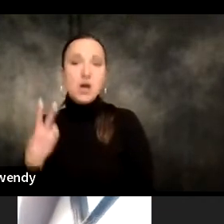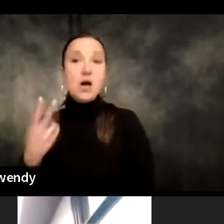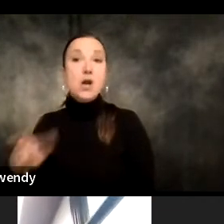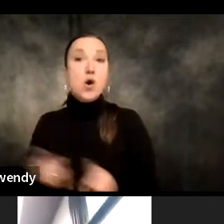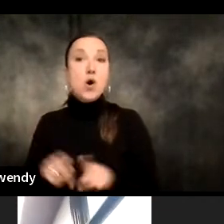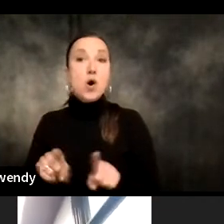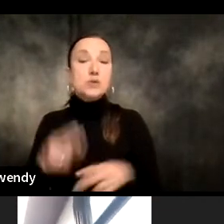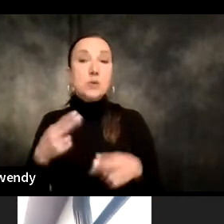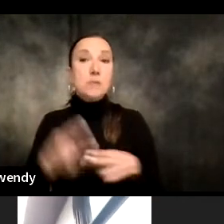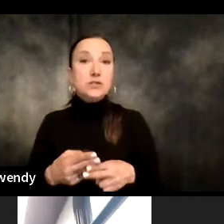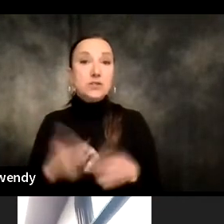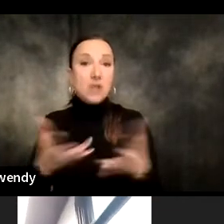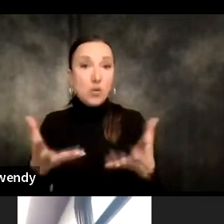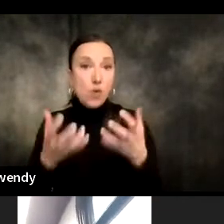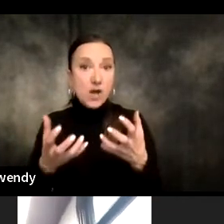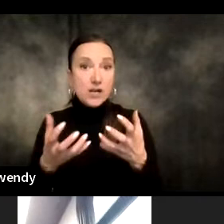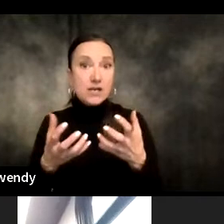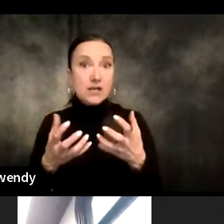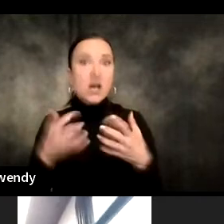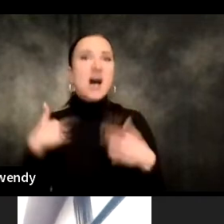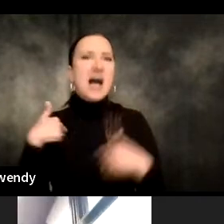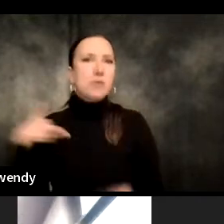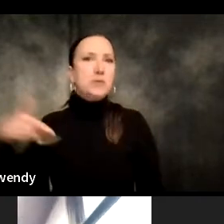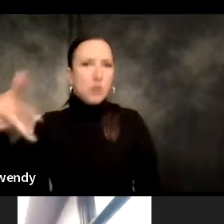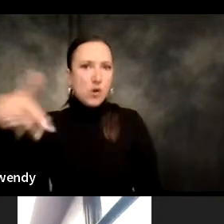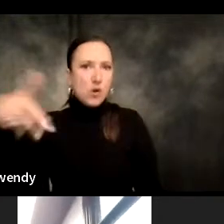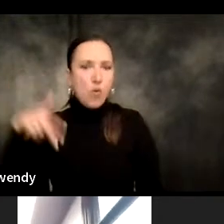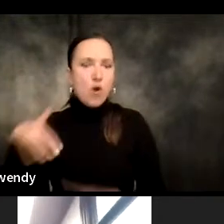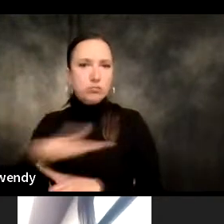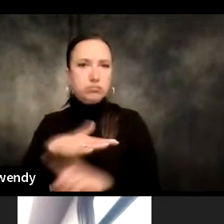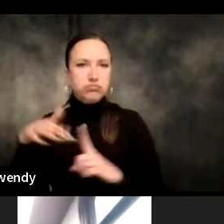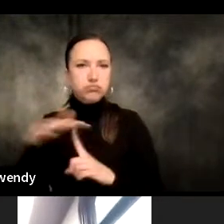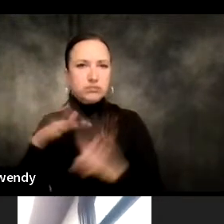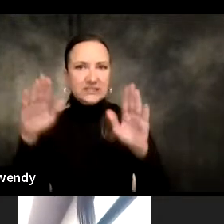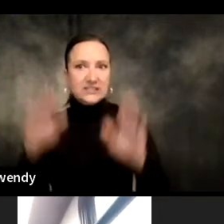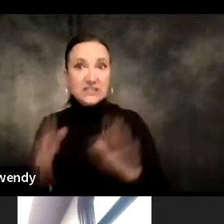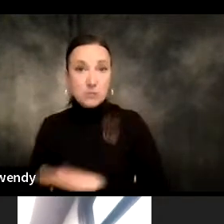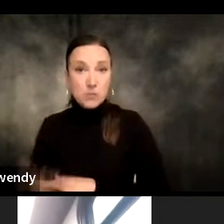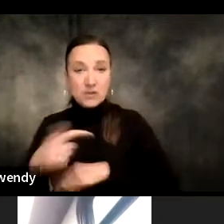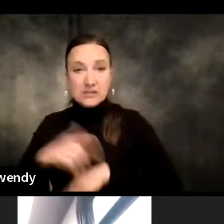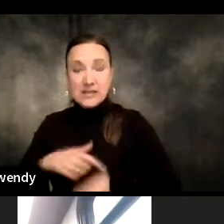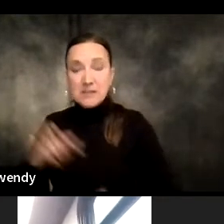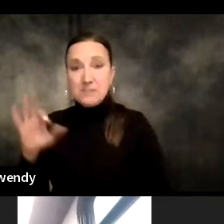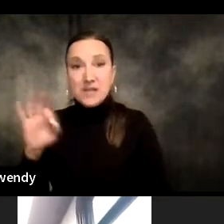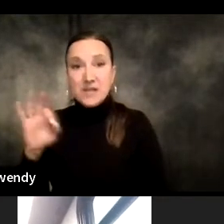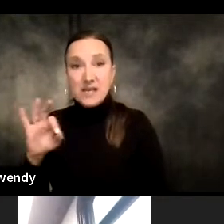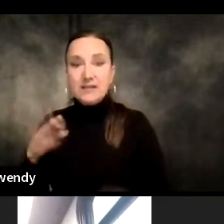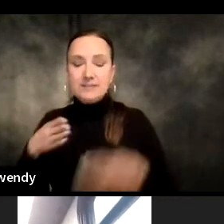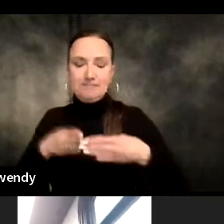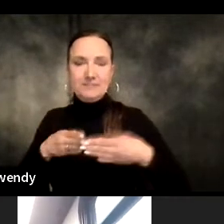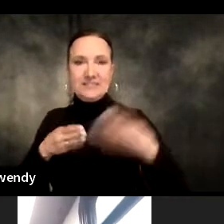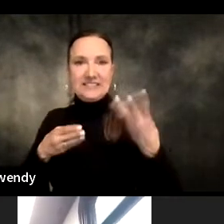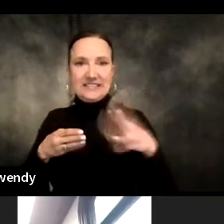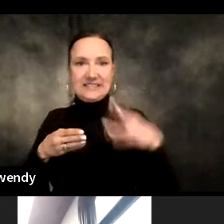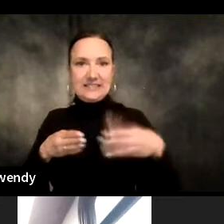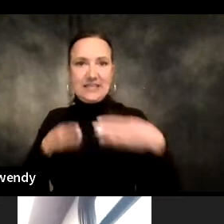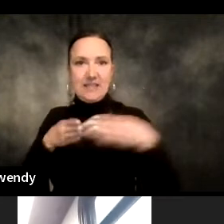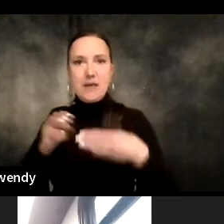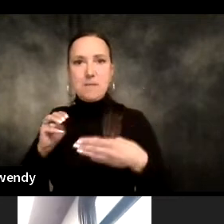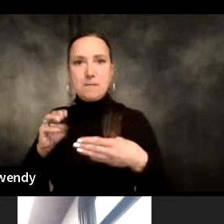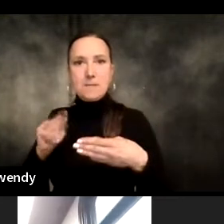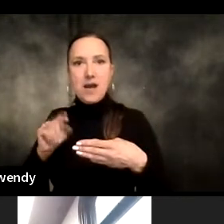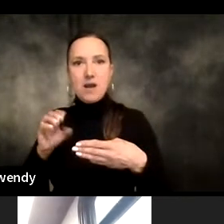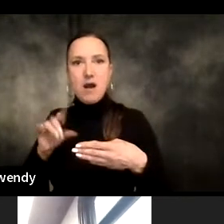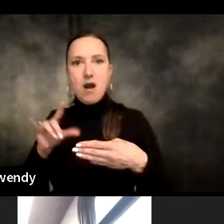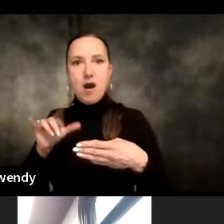will be doing a neighborhood walk on Sunday morning, starting at about 9 a.m. at 16th and Mount Olivet. I'm going to walk through